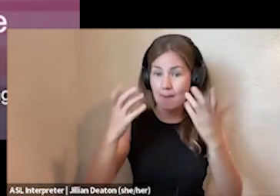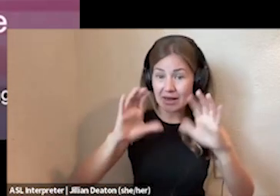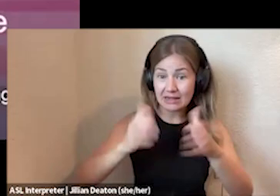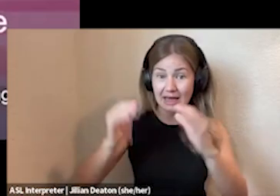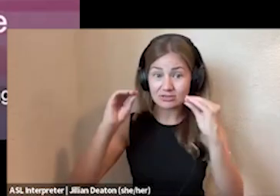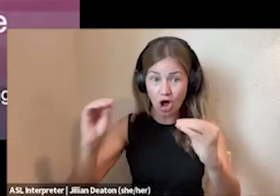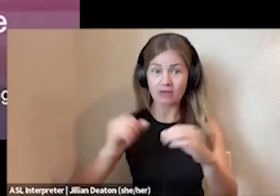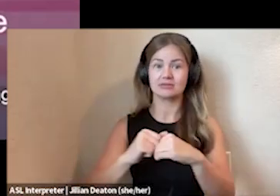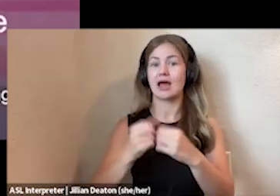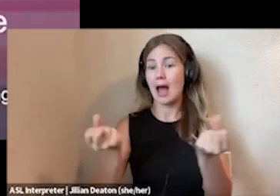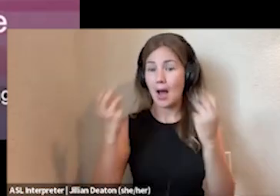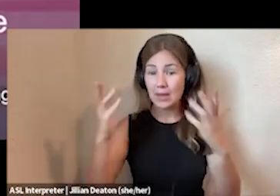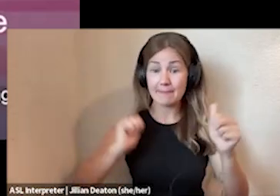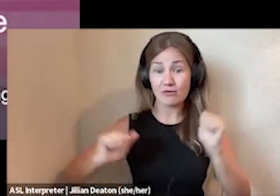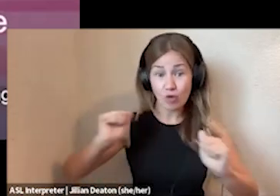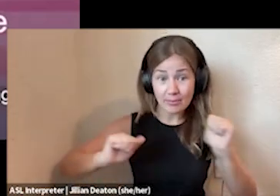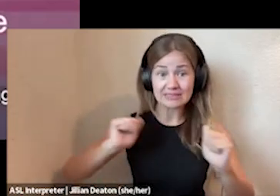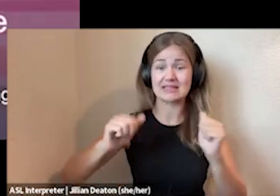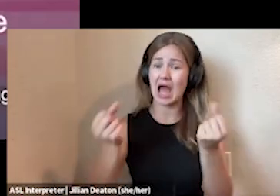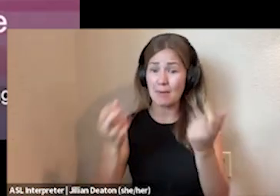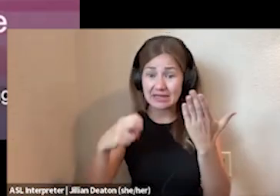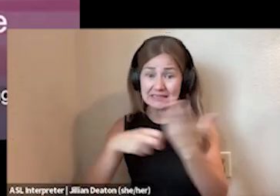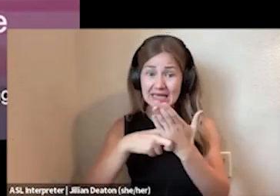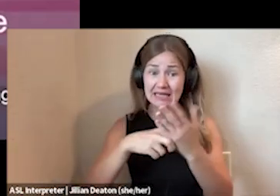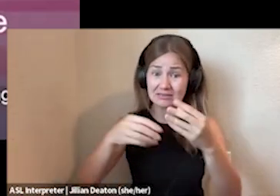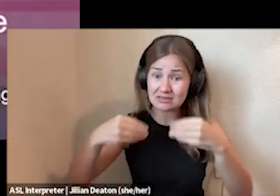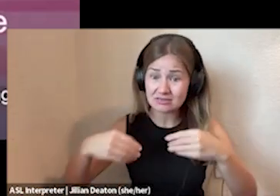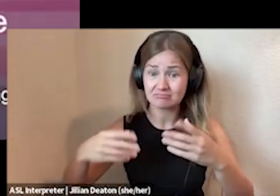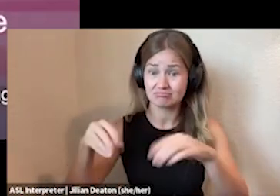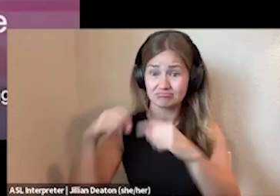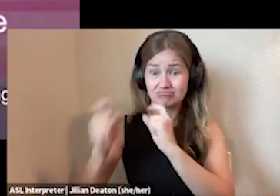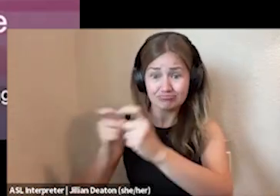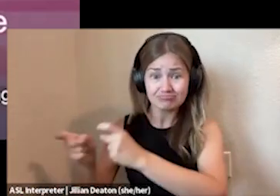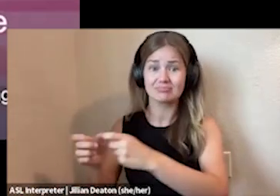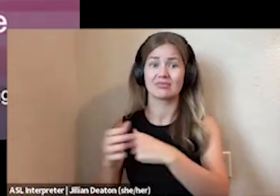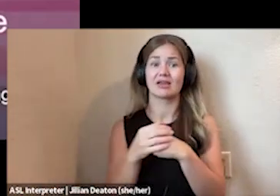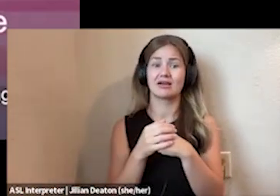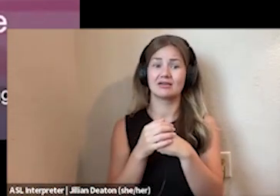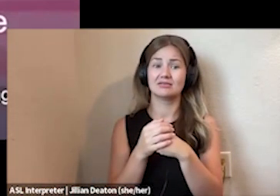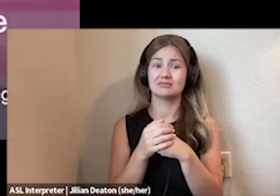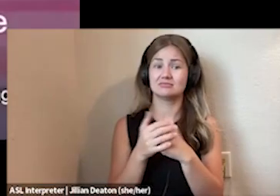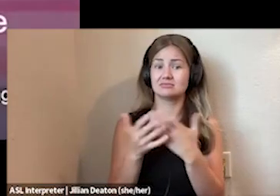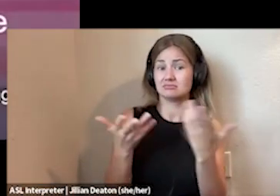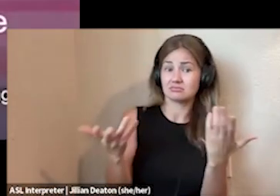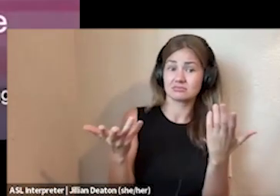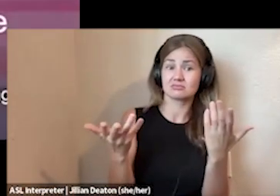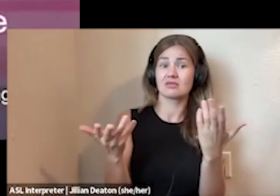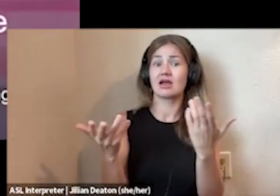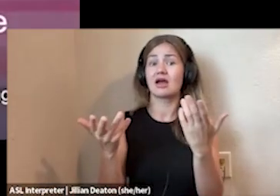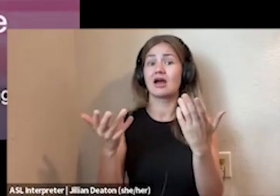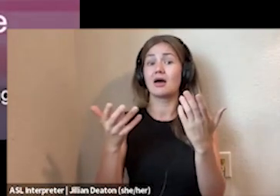audience numbers. Outcomes tell us what changed. Confidence increased,